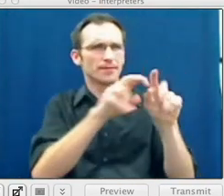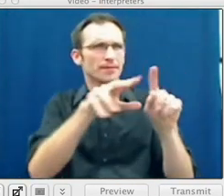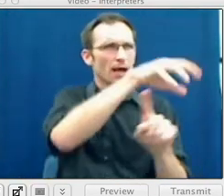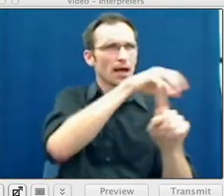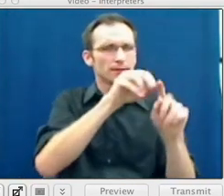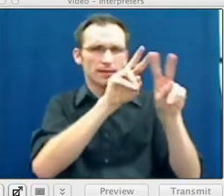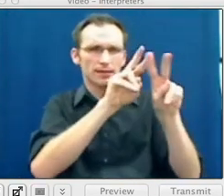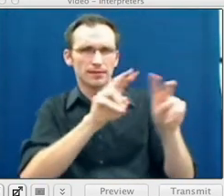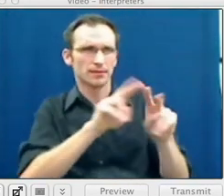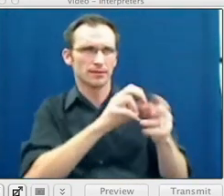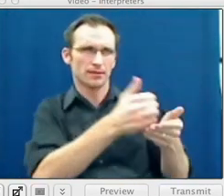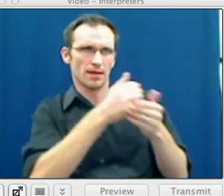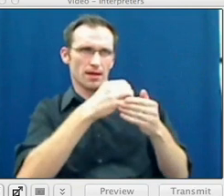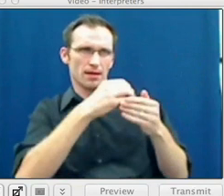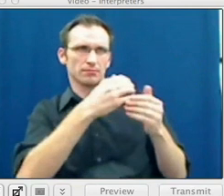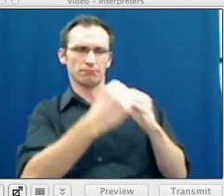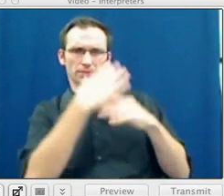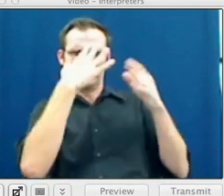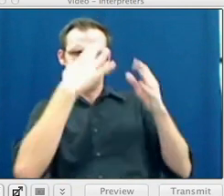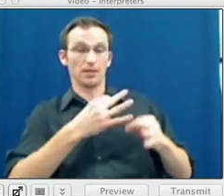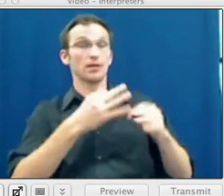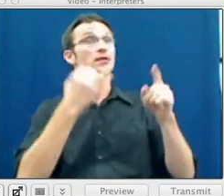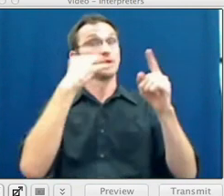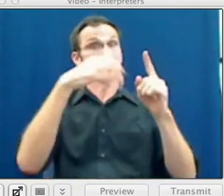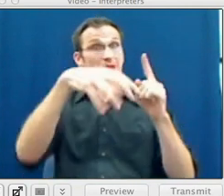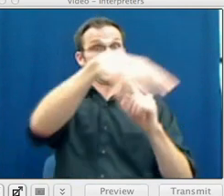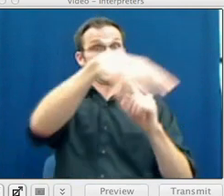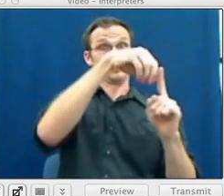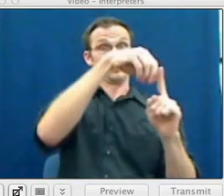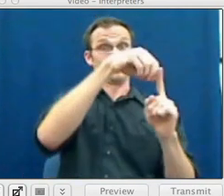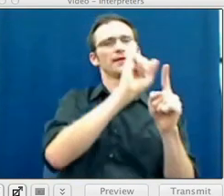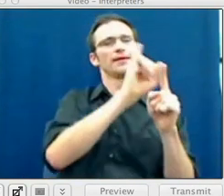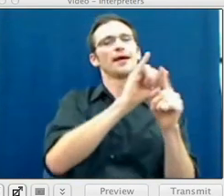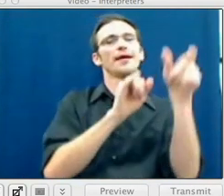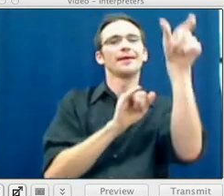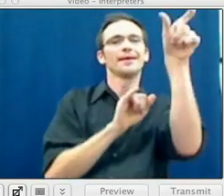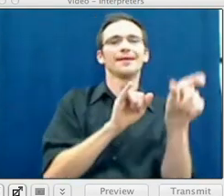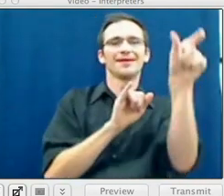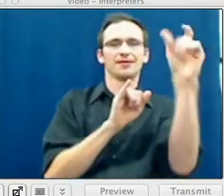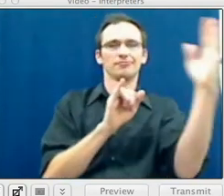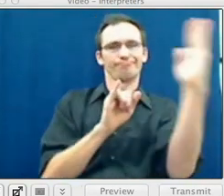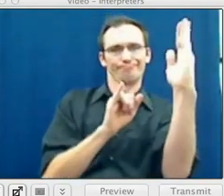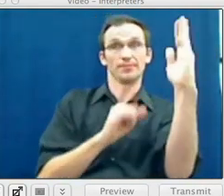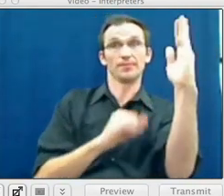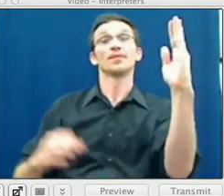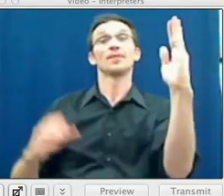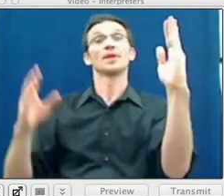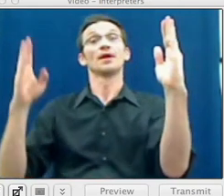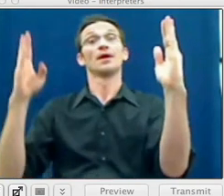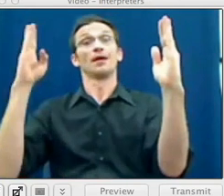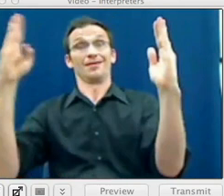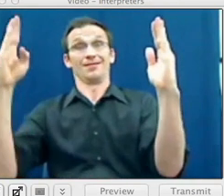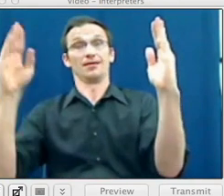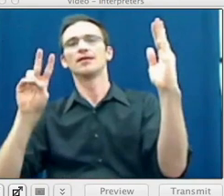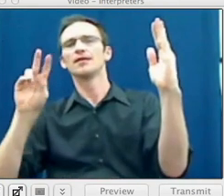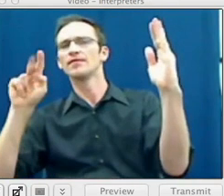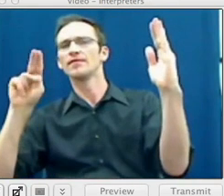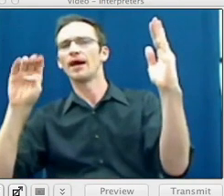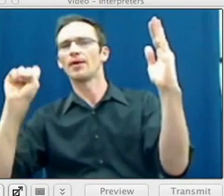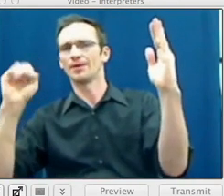again. If the context is one bookend, and the values is the other